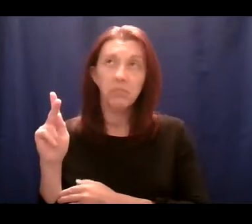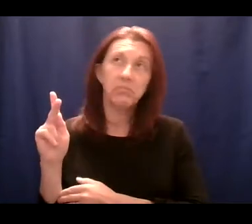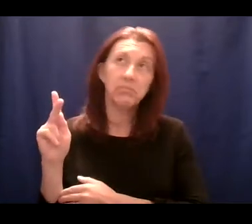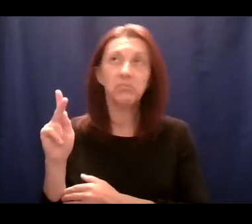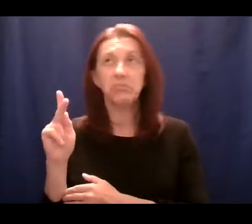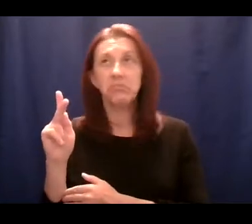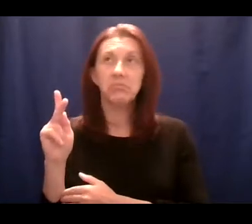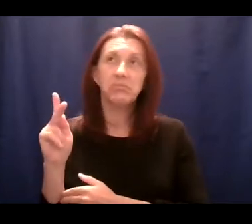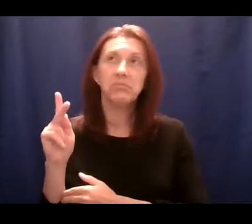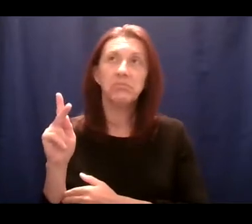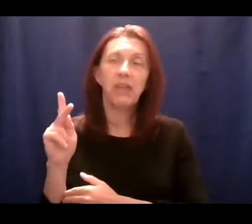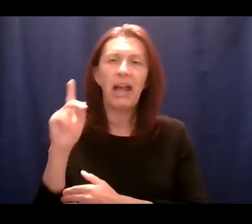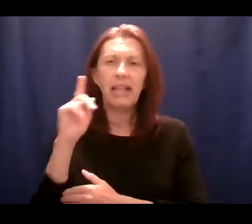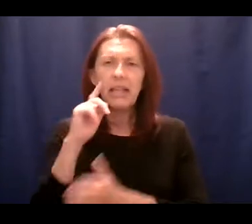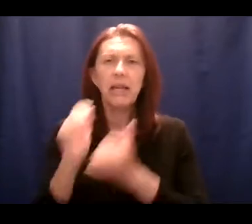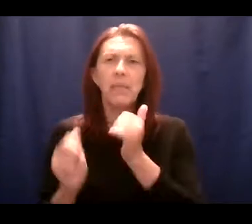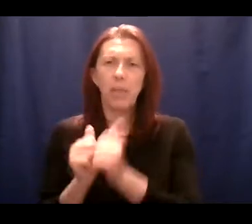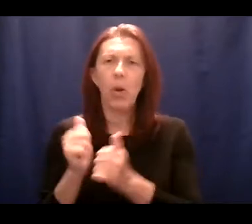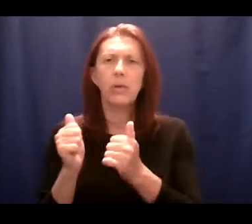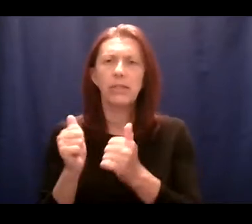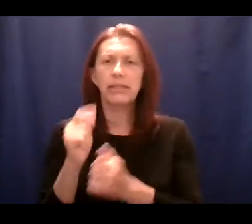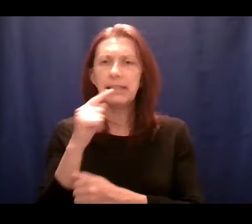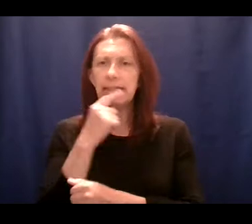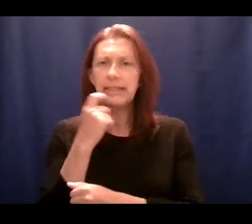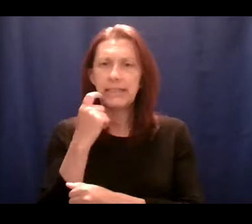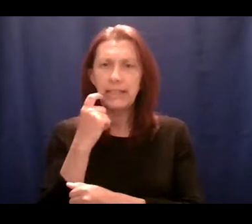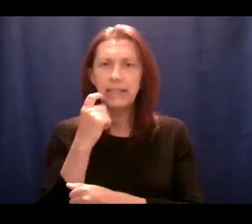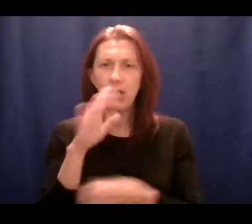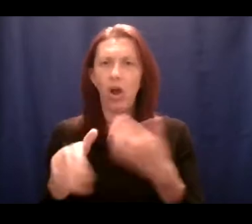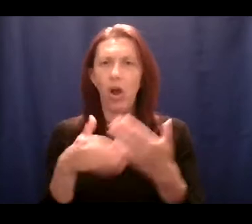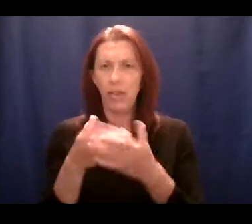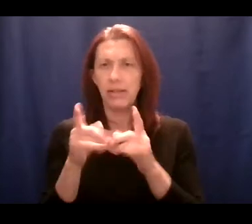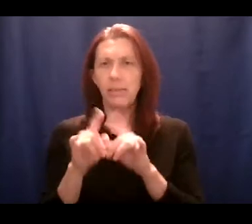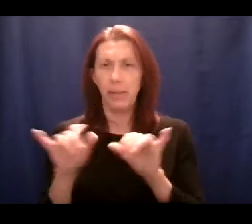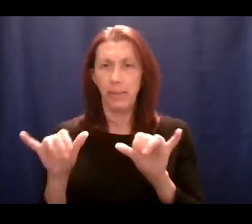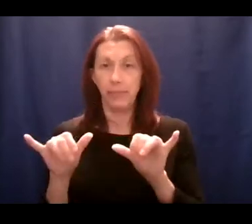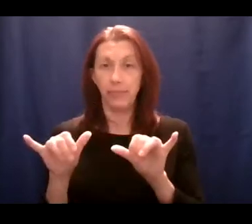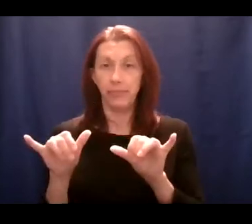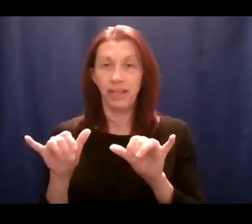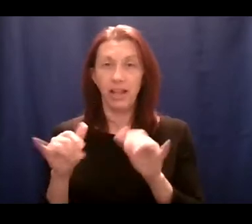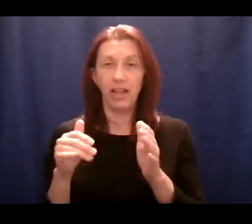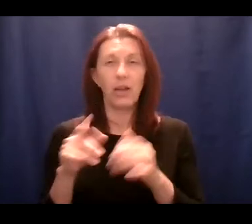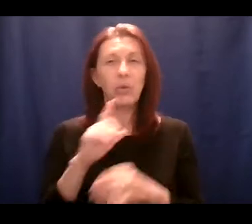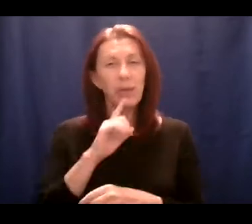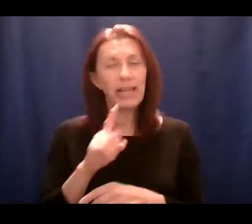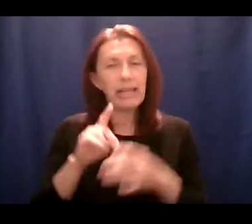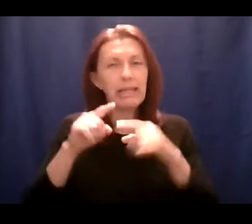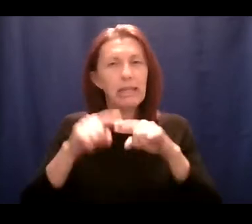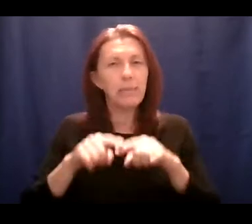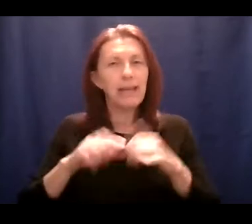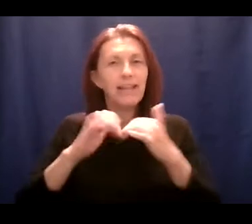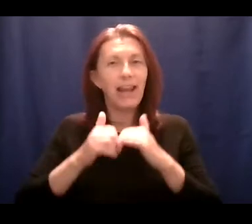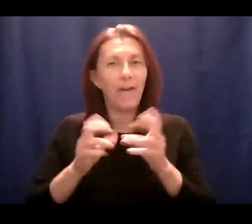closest to the most amount of teeth in its mouth at a time. And a lot of that has to do with how fast they wear through their teeth. So the bull